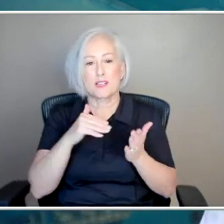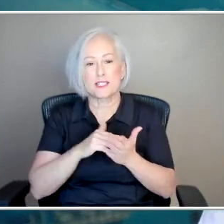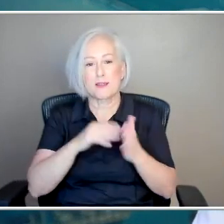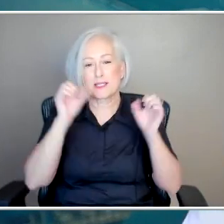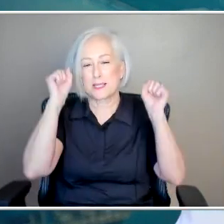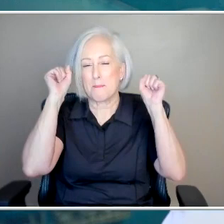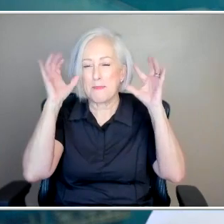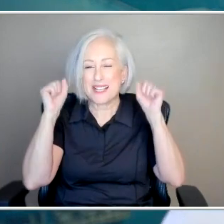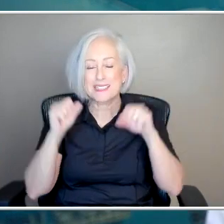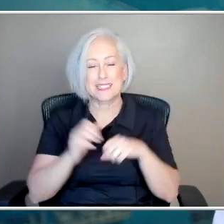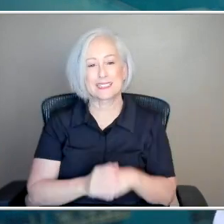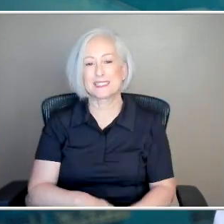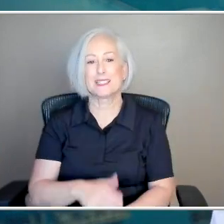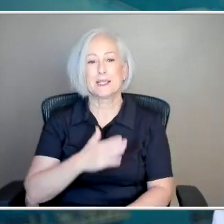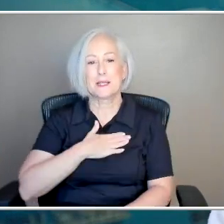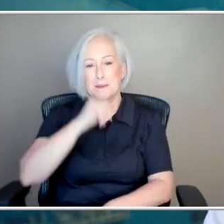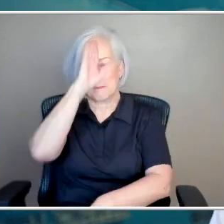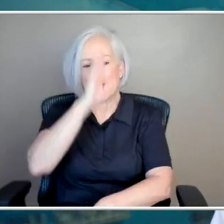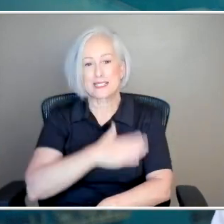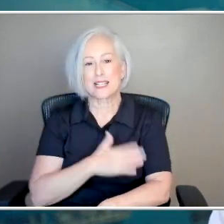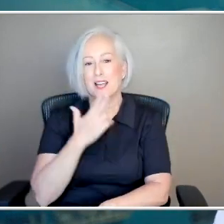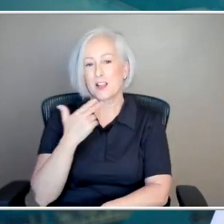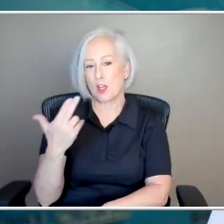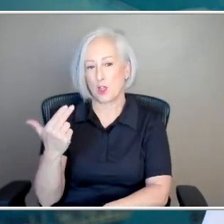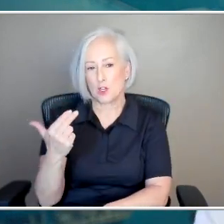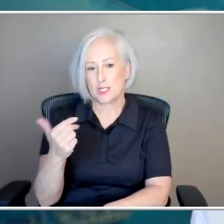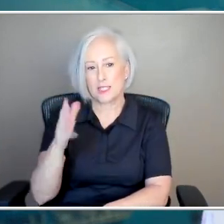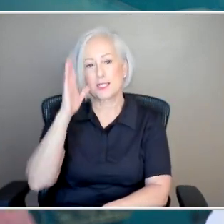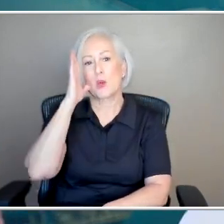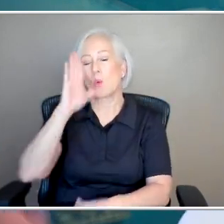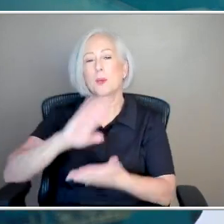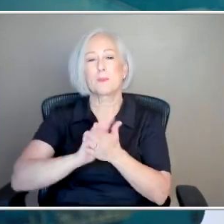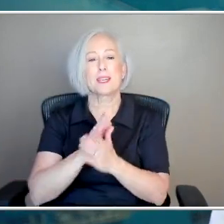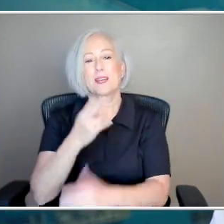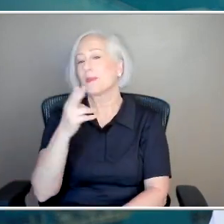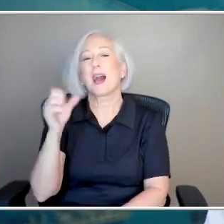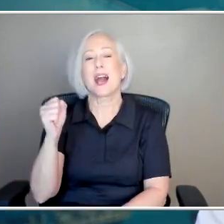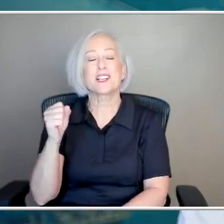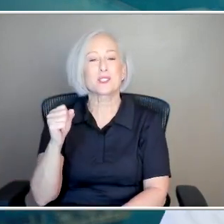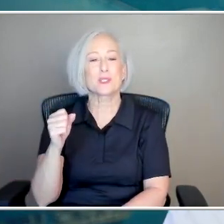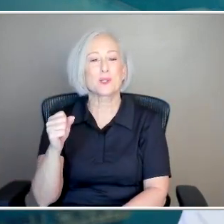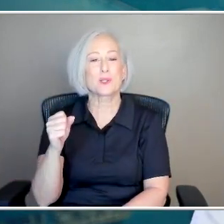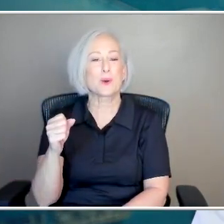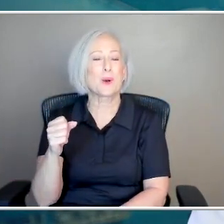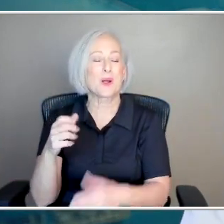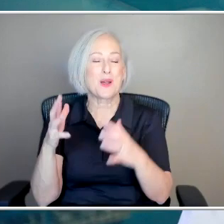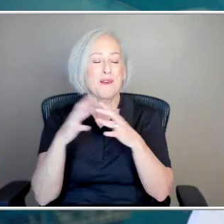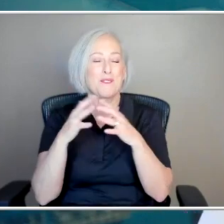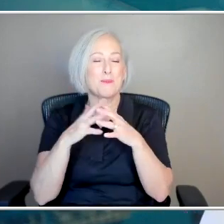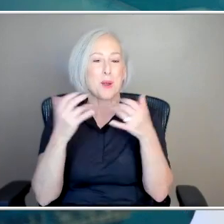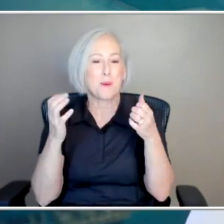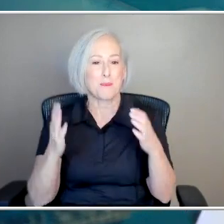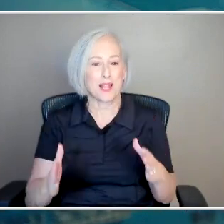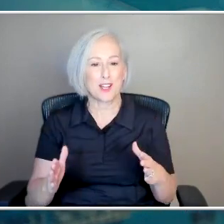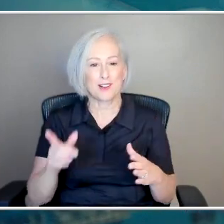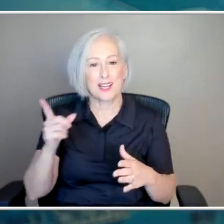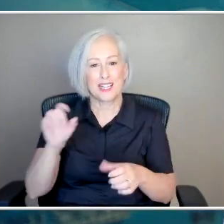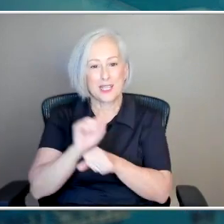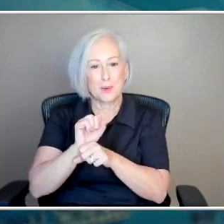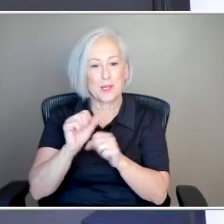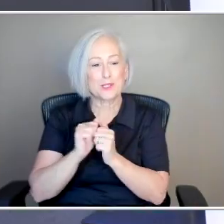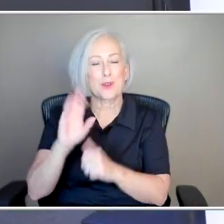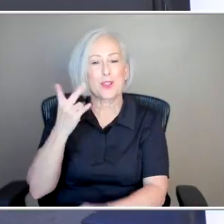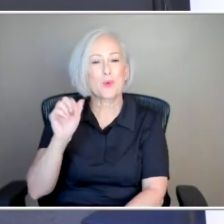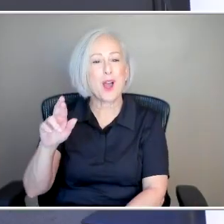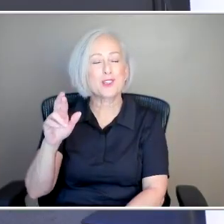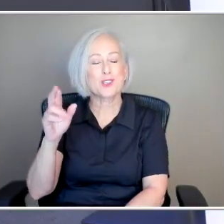My son's 13. He's going to be a high school football player here soon, and he works out with Roger too. And Roger's he's amazing at what he does. Well,